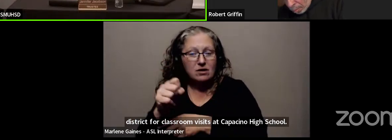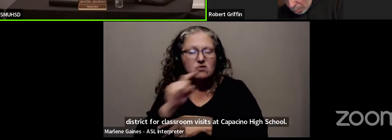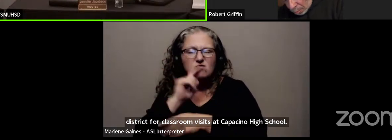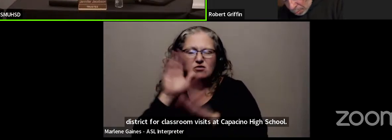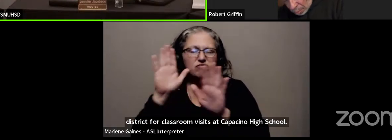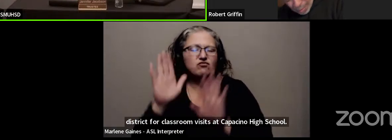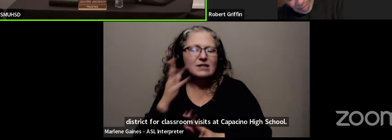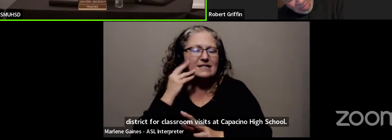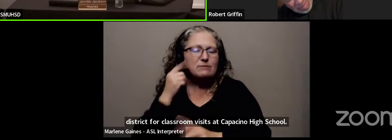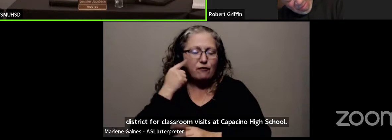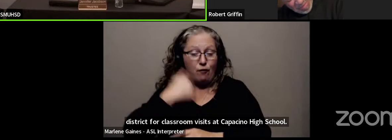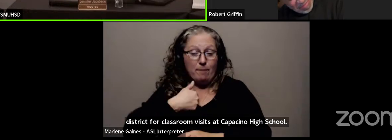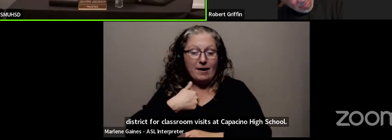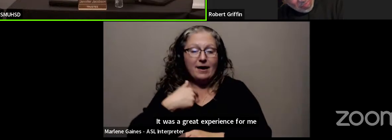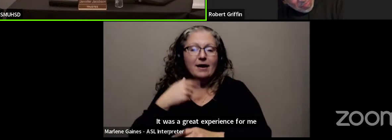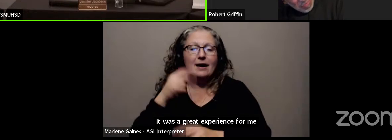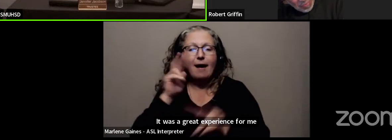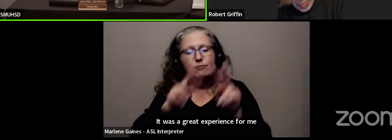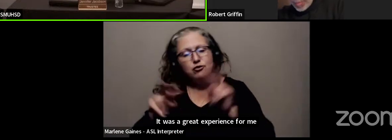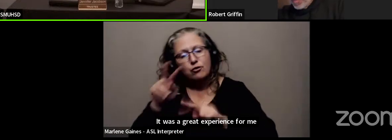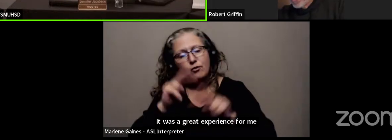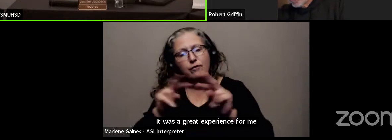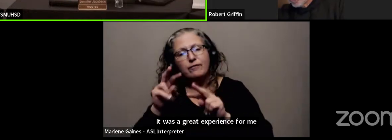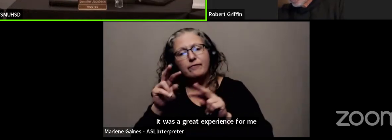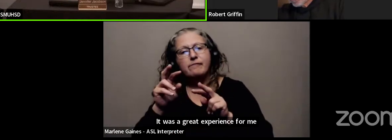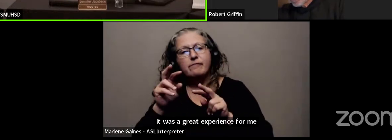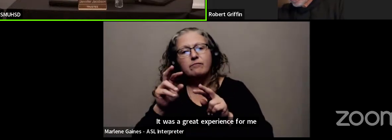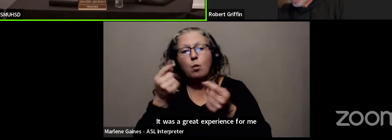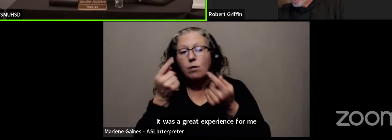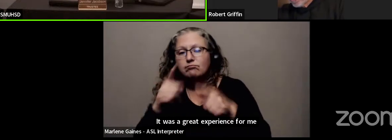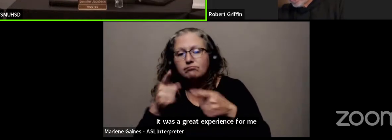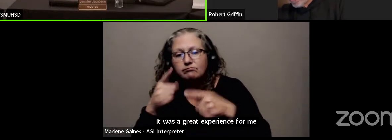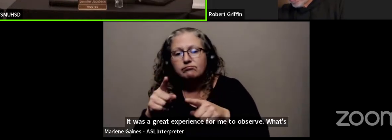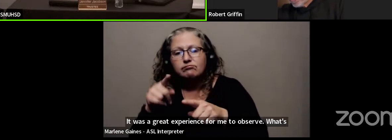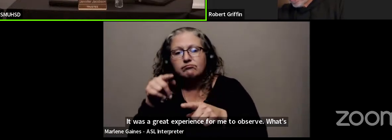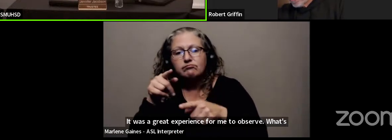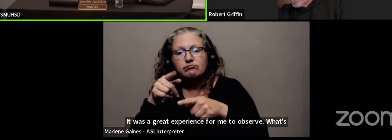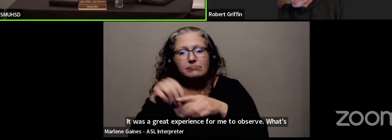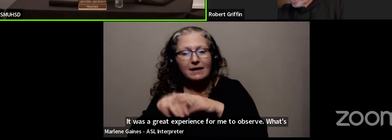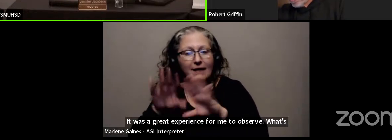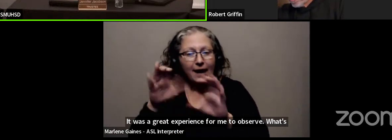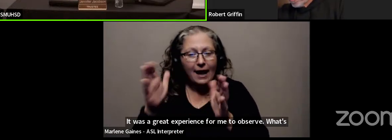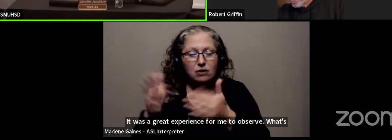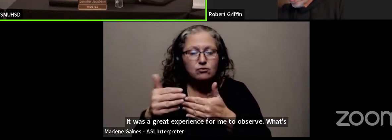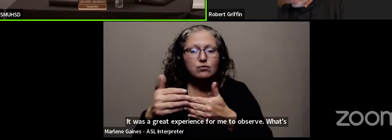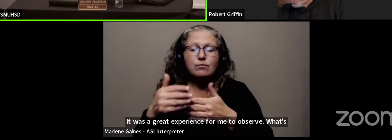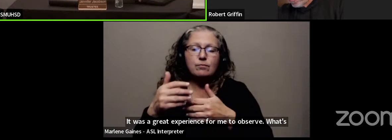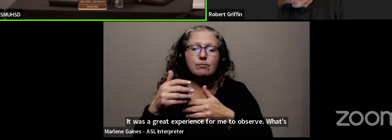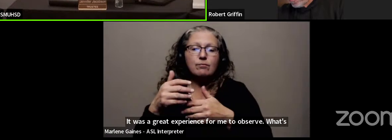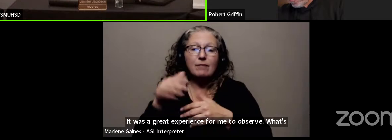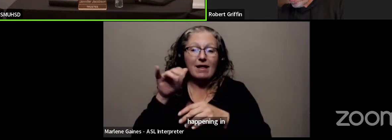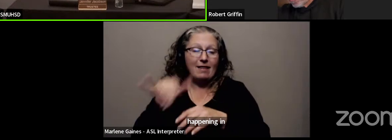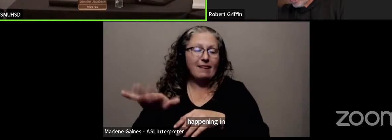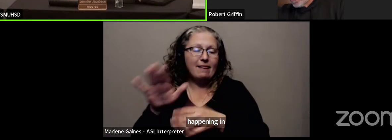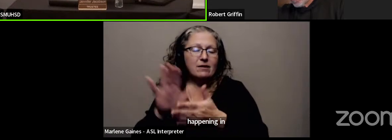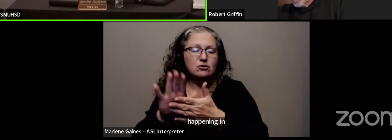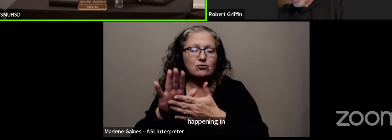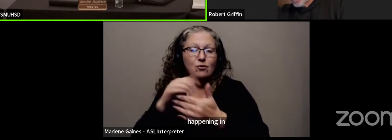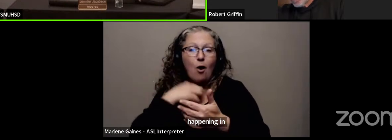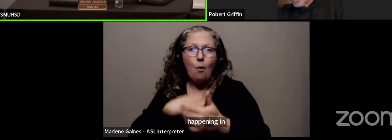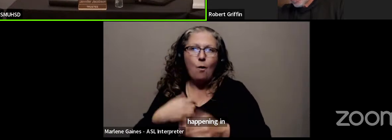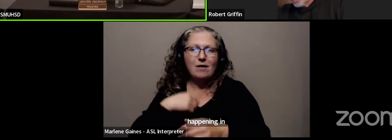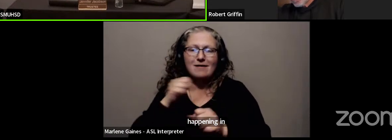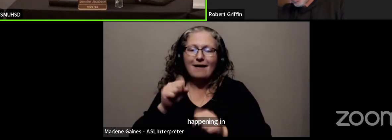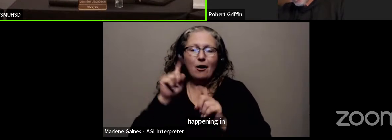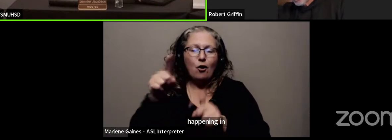experience for me to observe what's happening in classrooms at that school. I wish I could go to